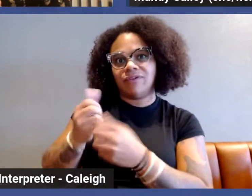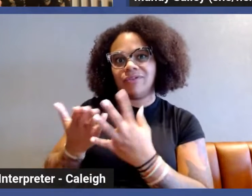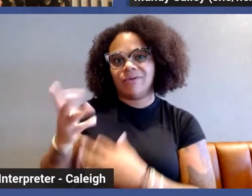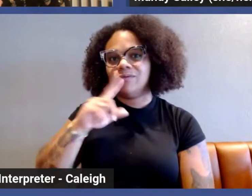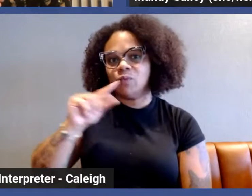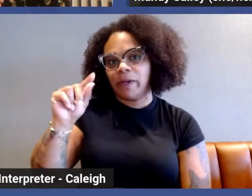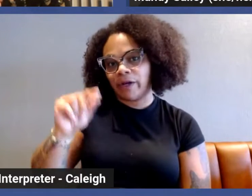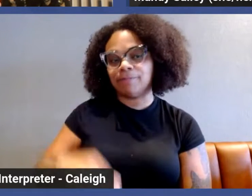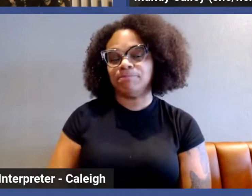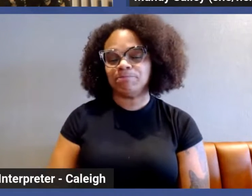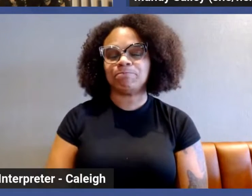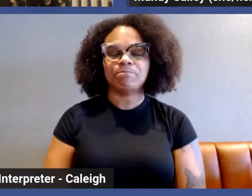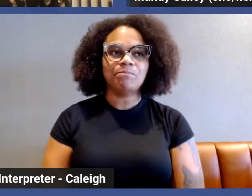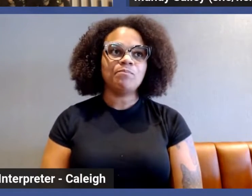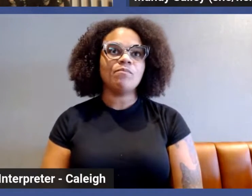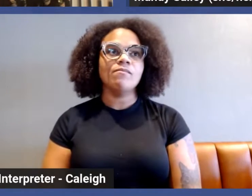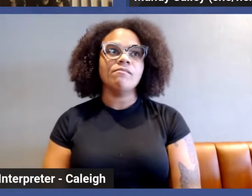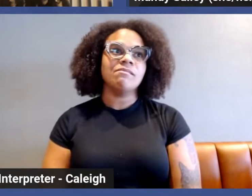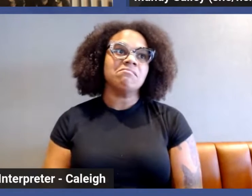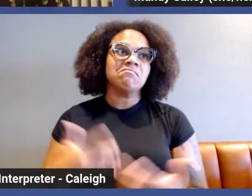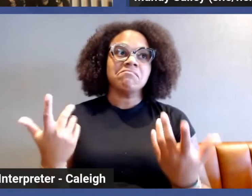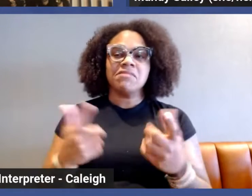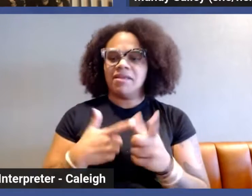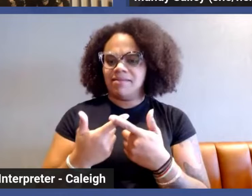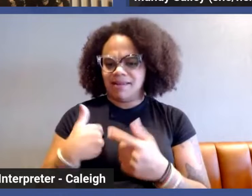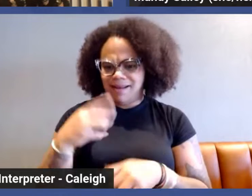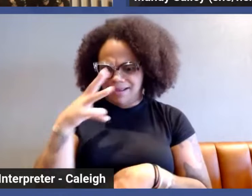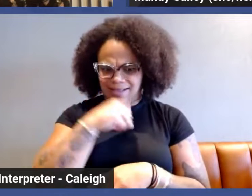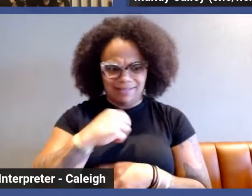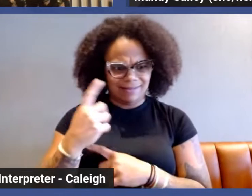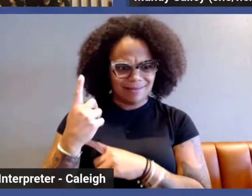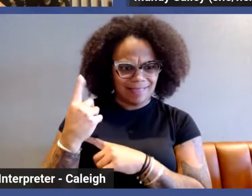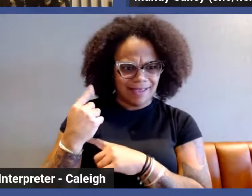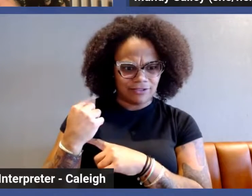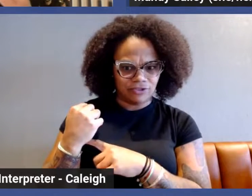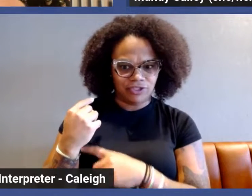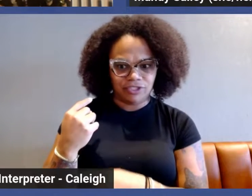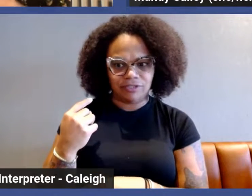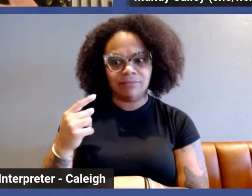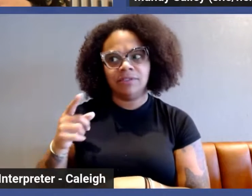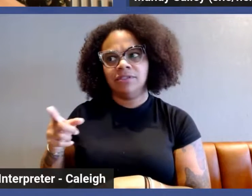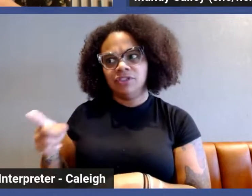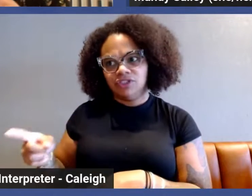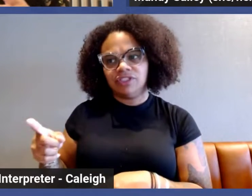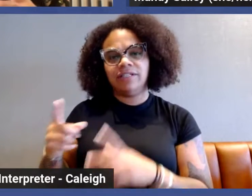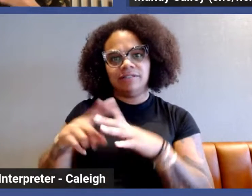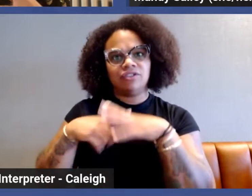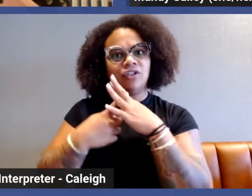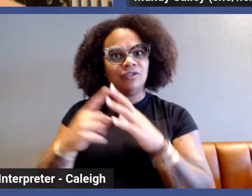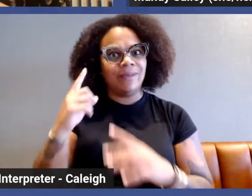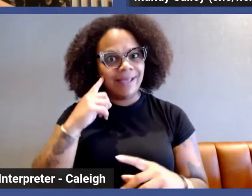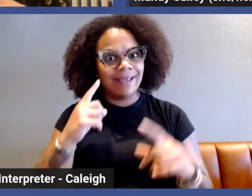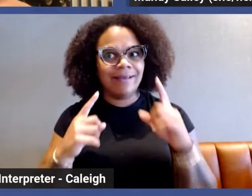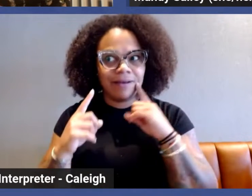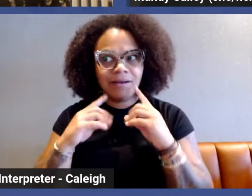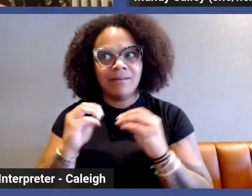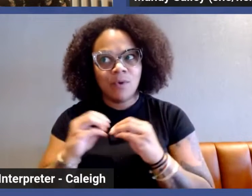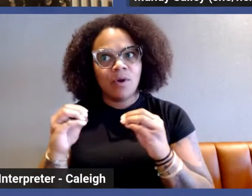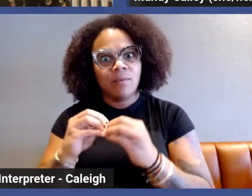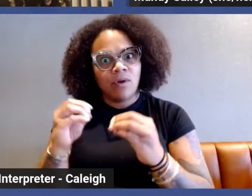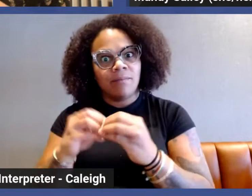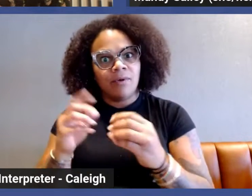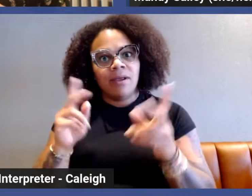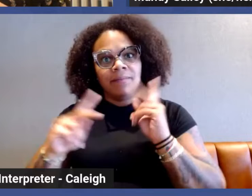Spaces. And then it was, I guess, last year that she was hearing more and more from people that they were experiencing